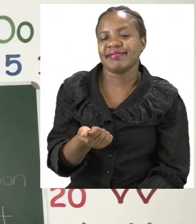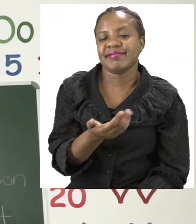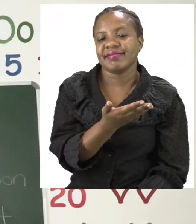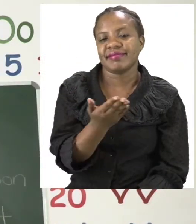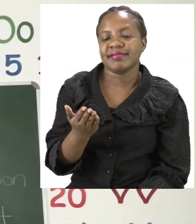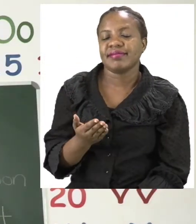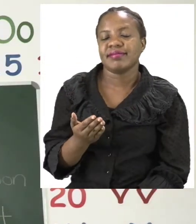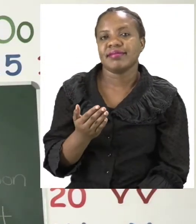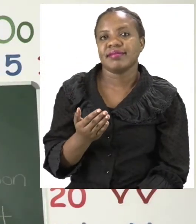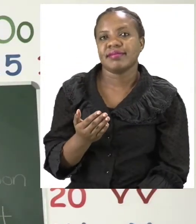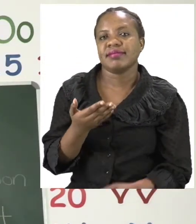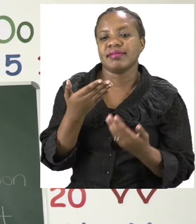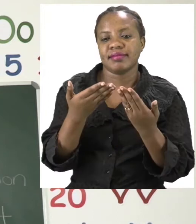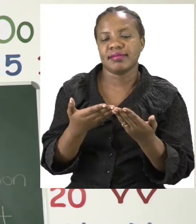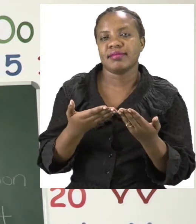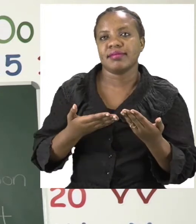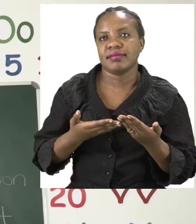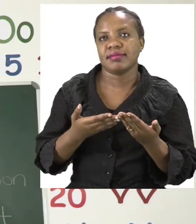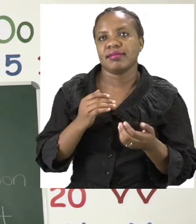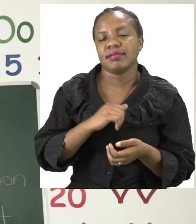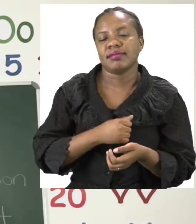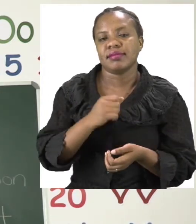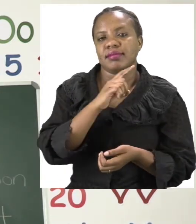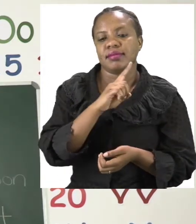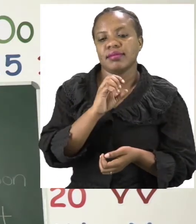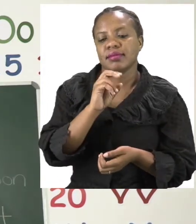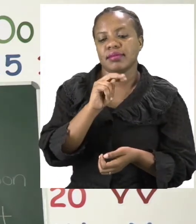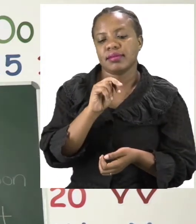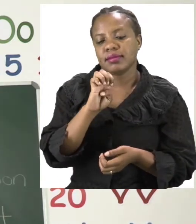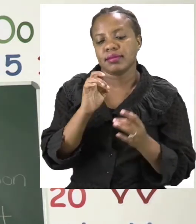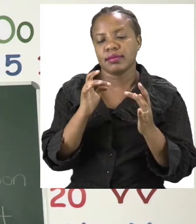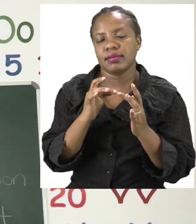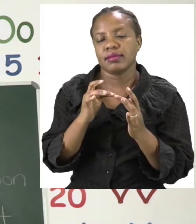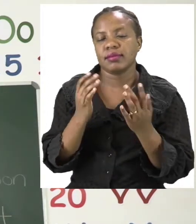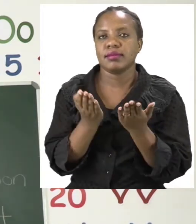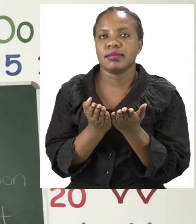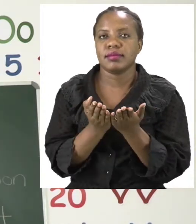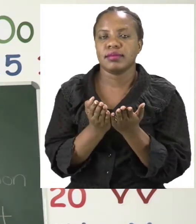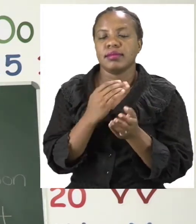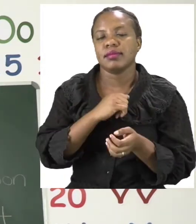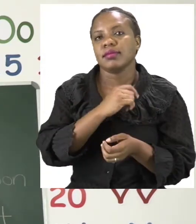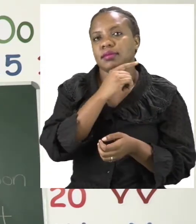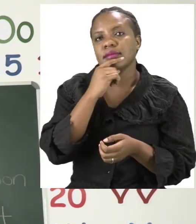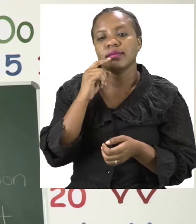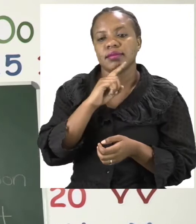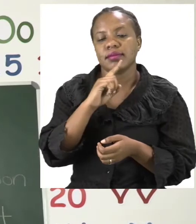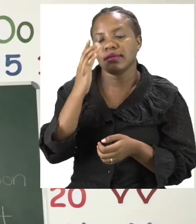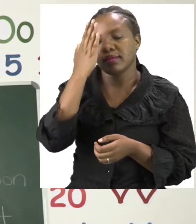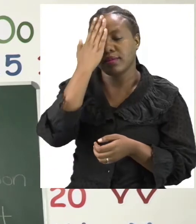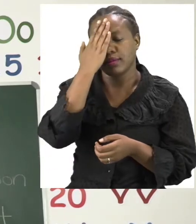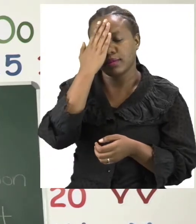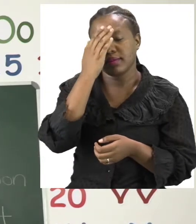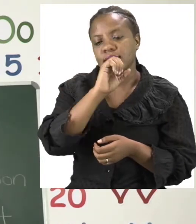Hello everyone and welcome to My Zone Online School. My name is Teacher